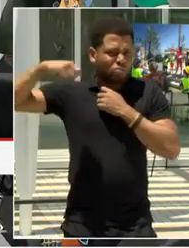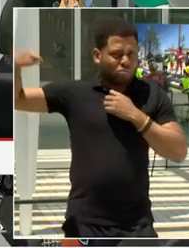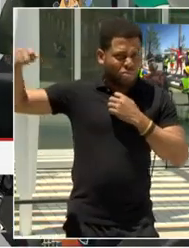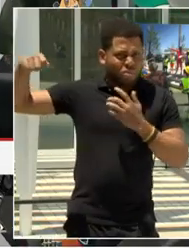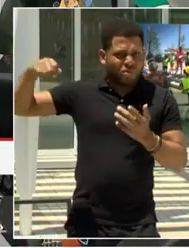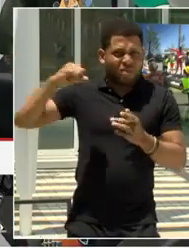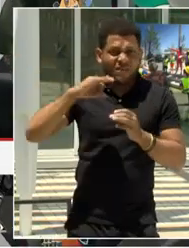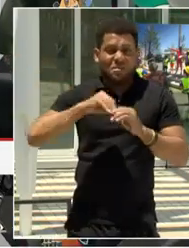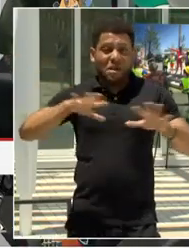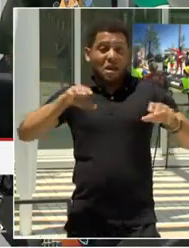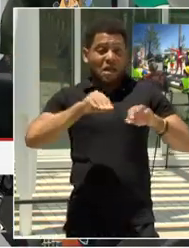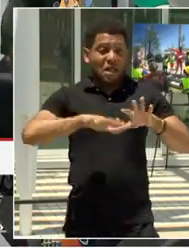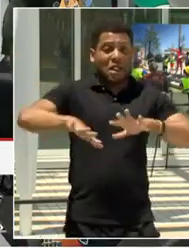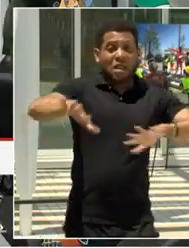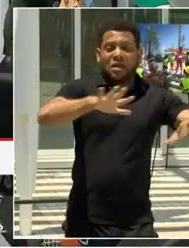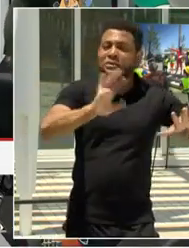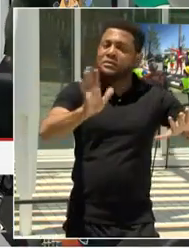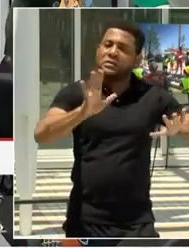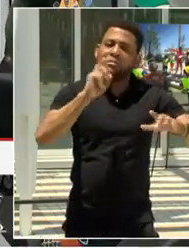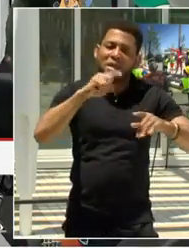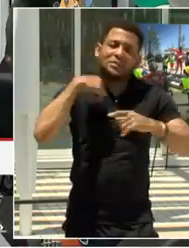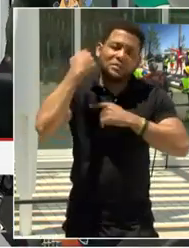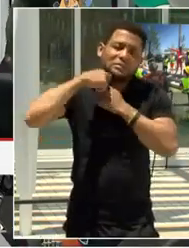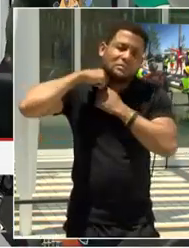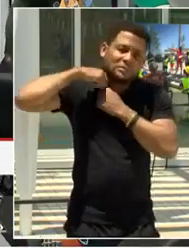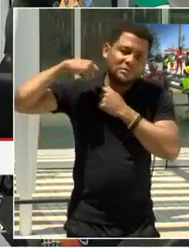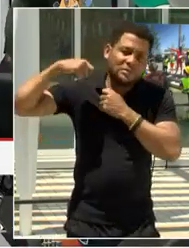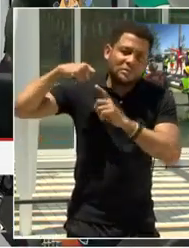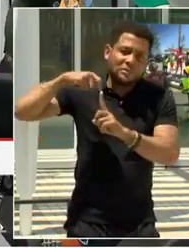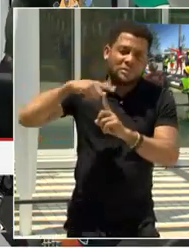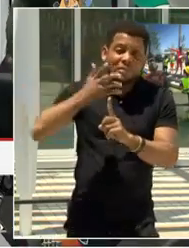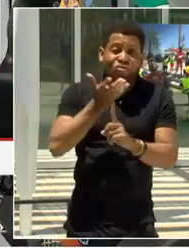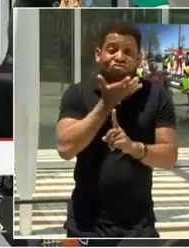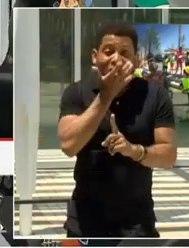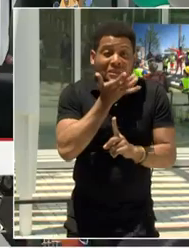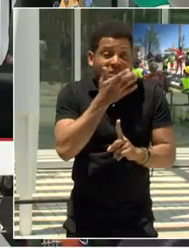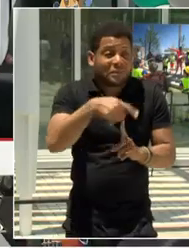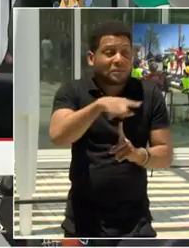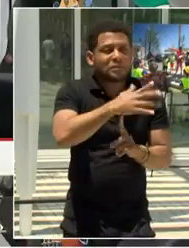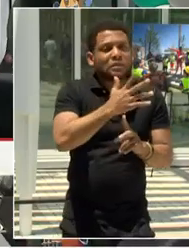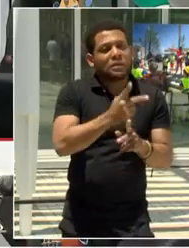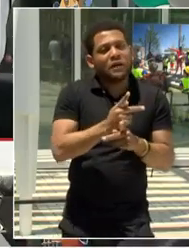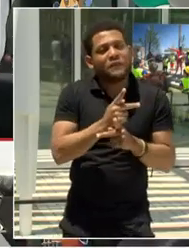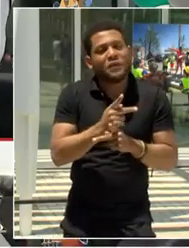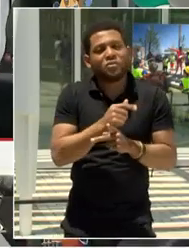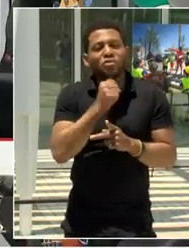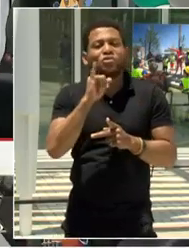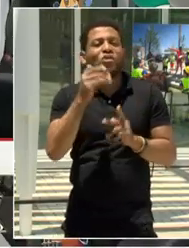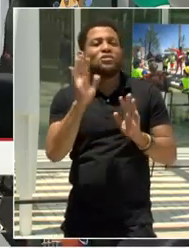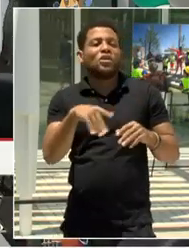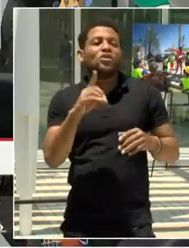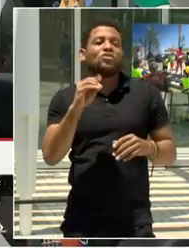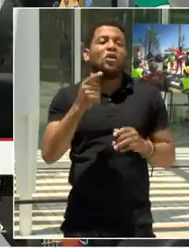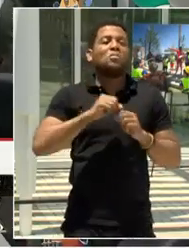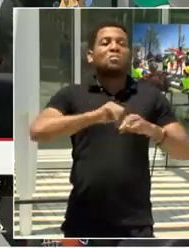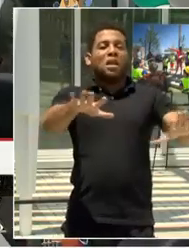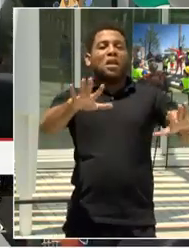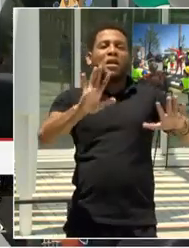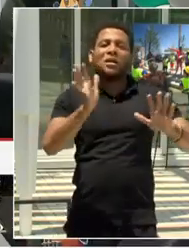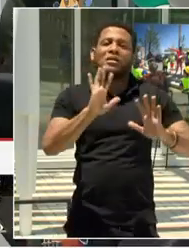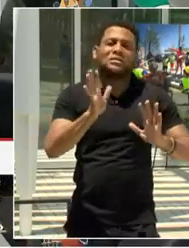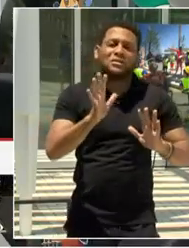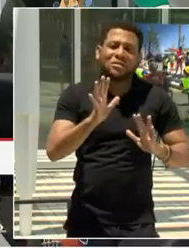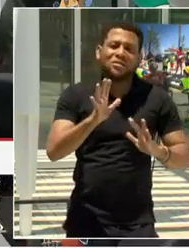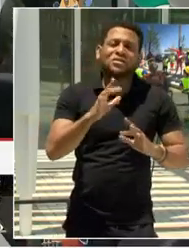that we have, this grass up here, and in order to do so, we have to do so responsibly. Please take advantage, but keep your puppies on a leash. Y'all got that? All